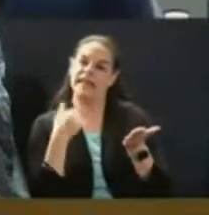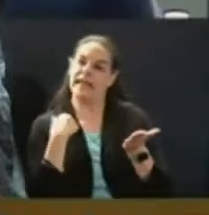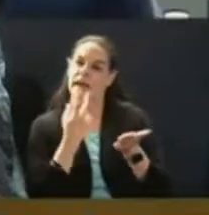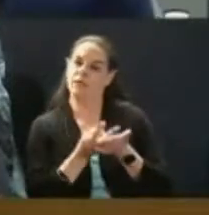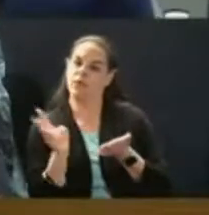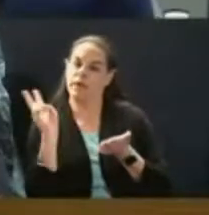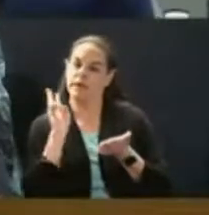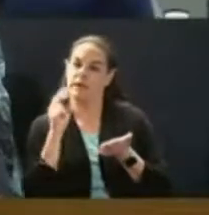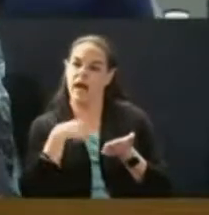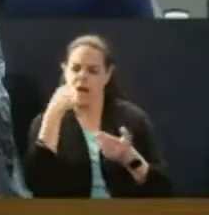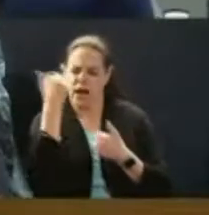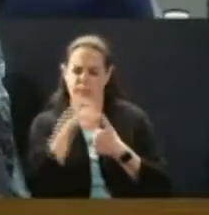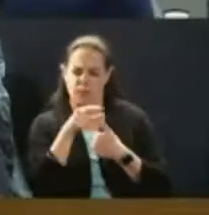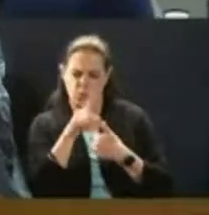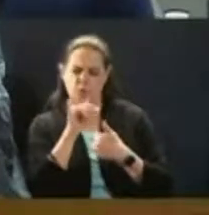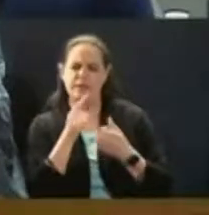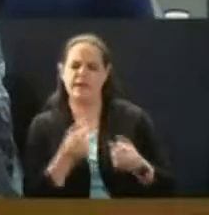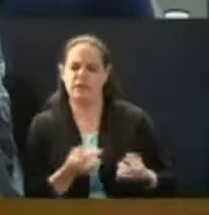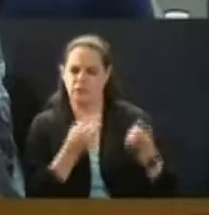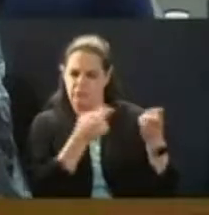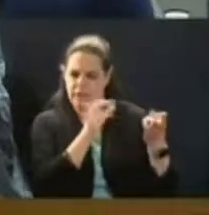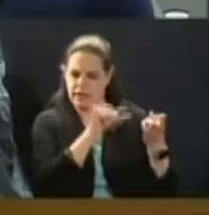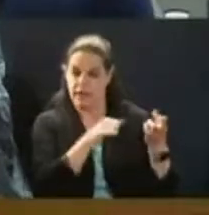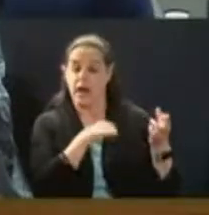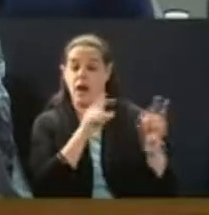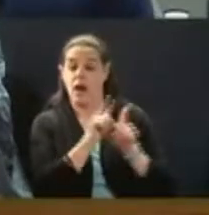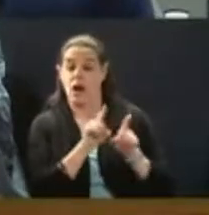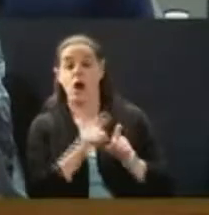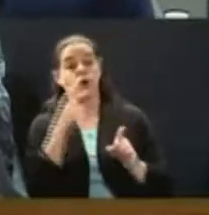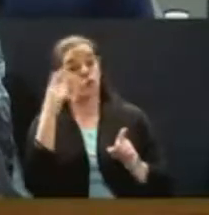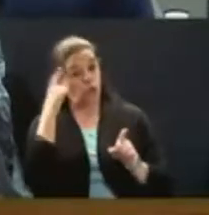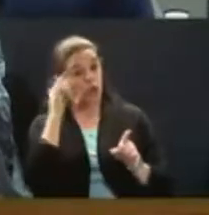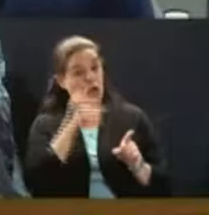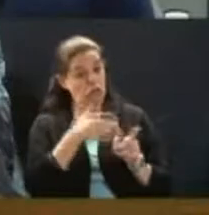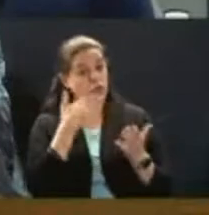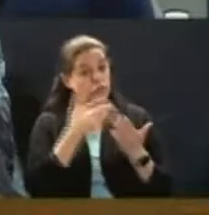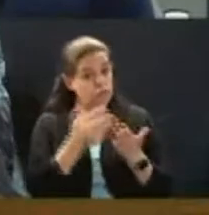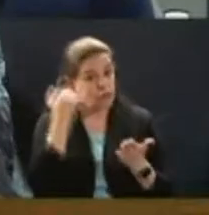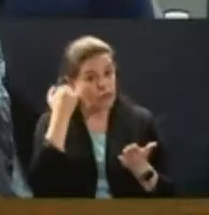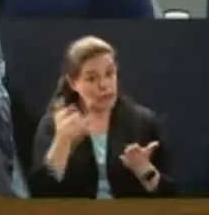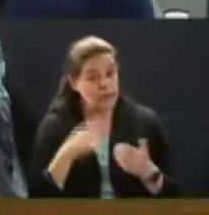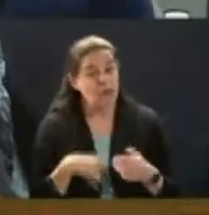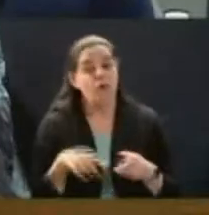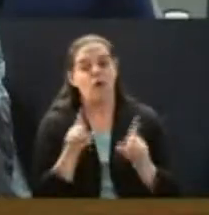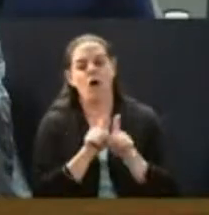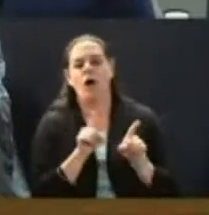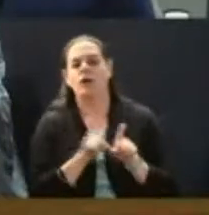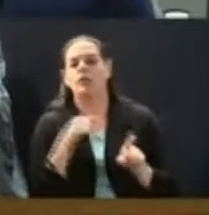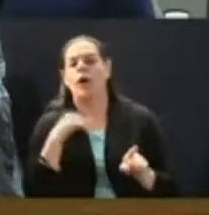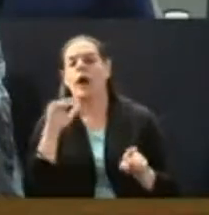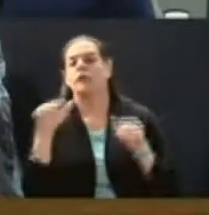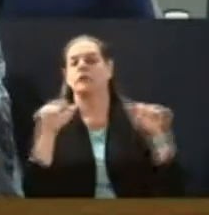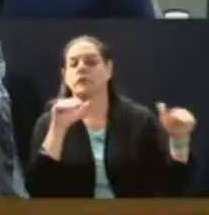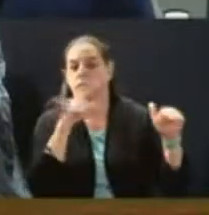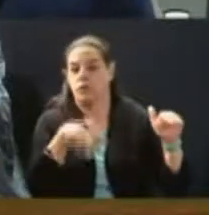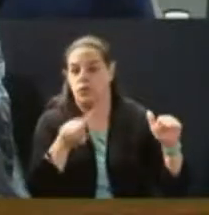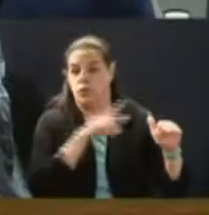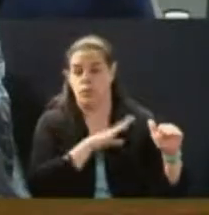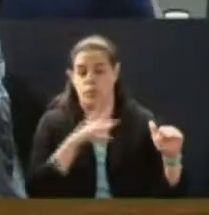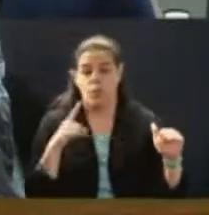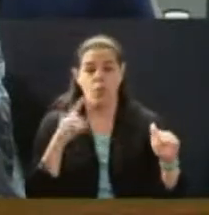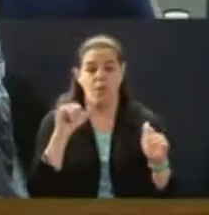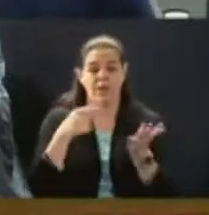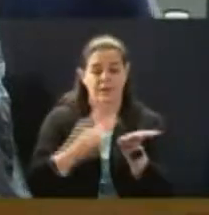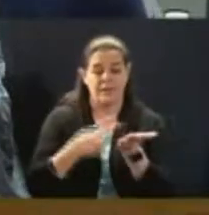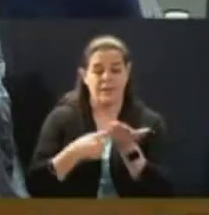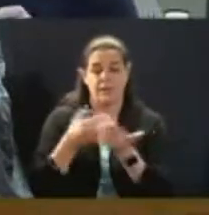I do remember you making that recommendation, and I also thought there was some wisdom in that recommendation. I will also remind the board that the discussion we had prior